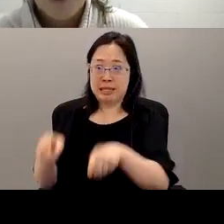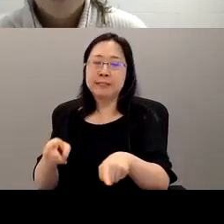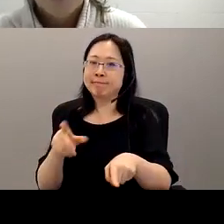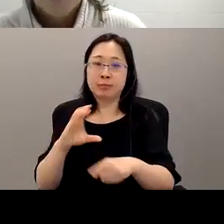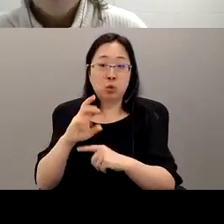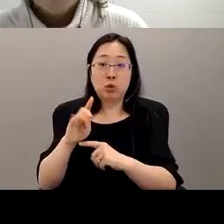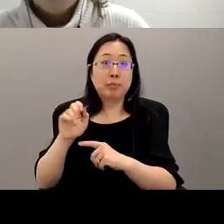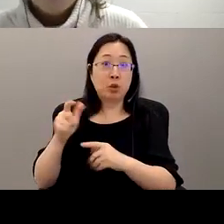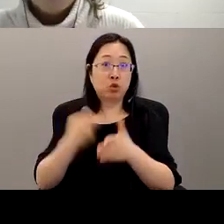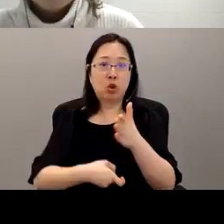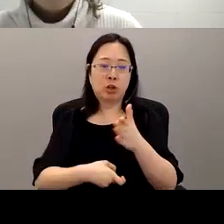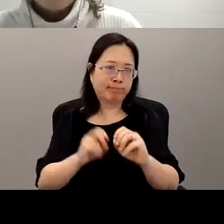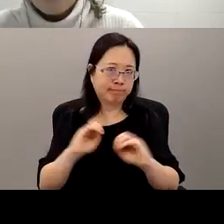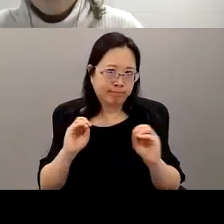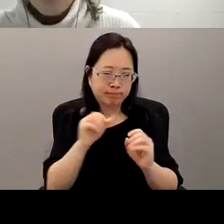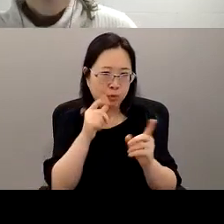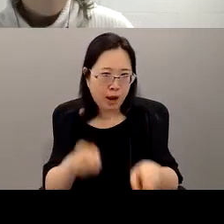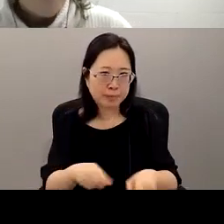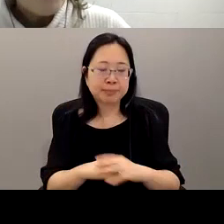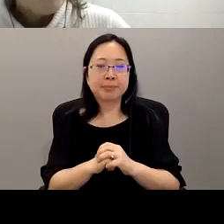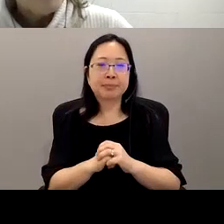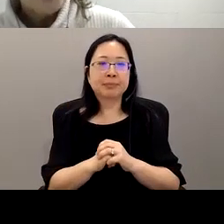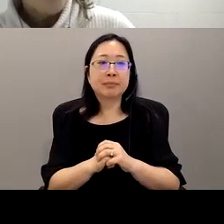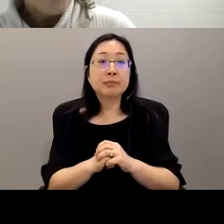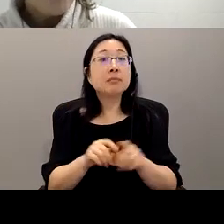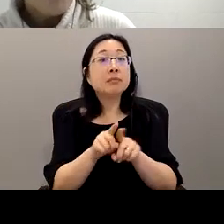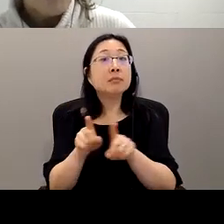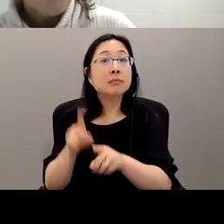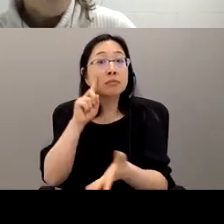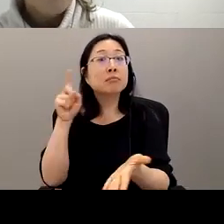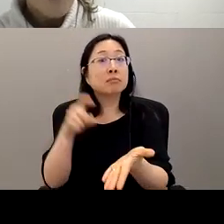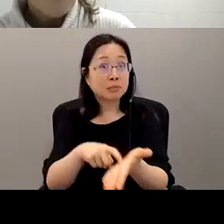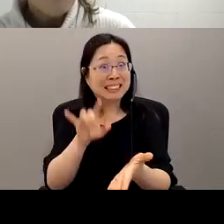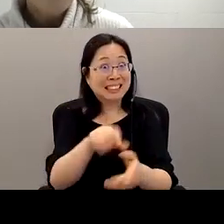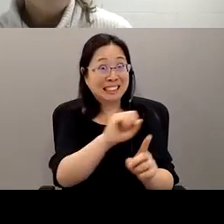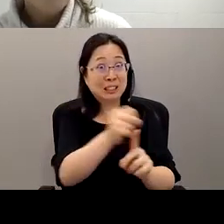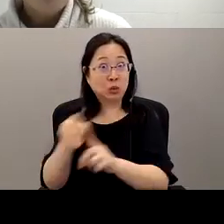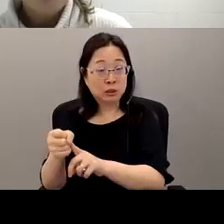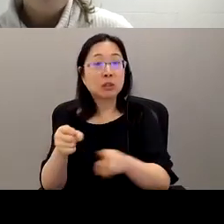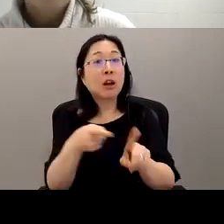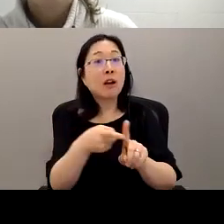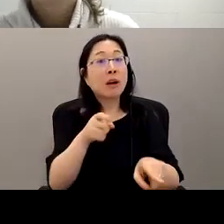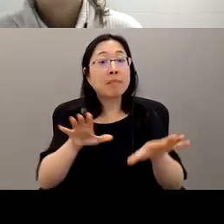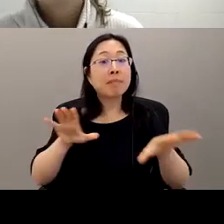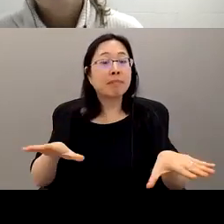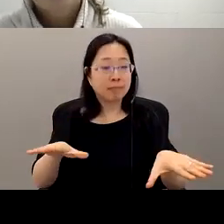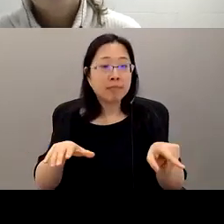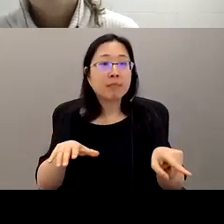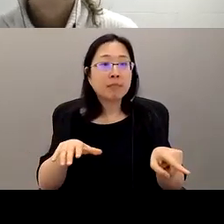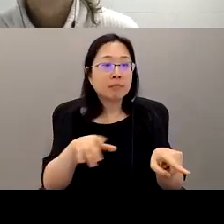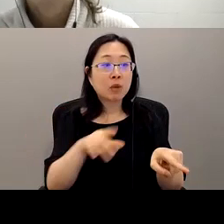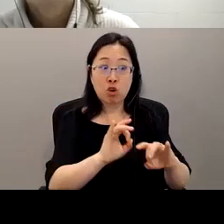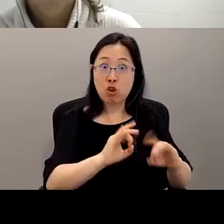appropriate. She further noted that many of these situations stemmed from experience of